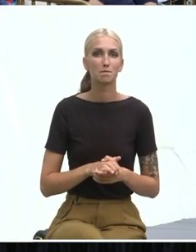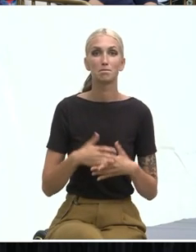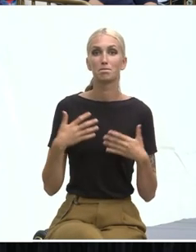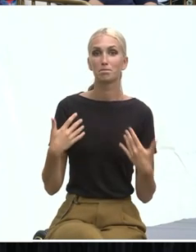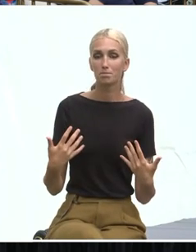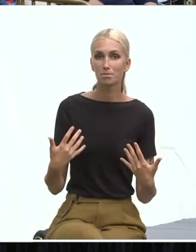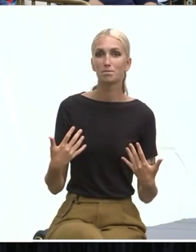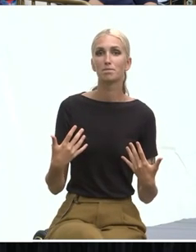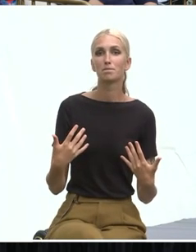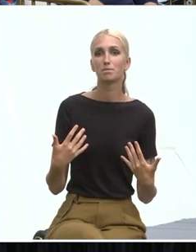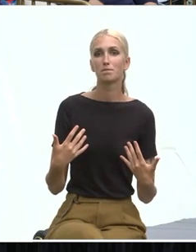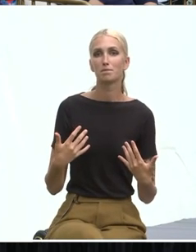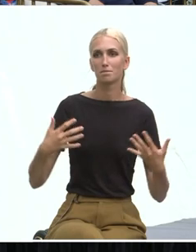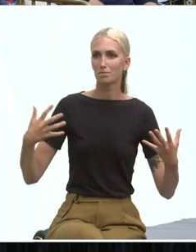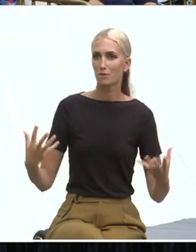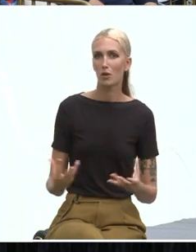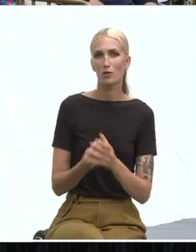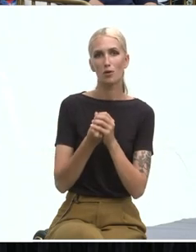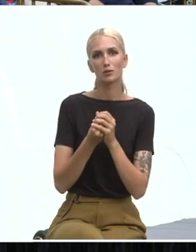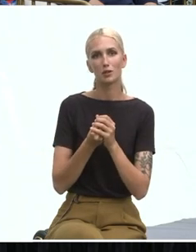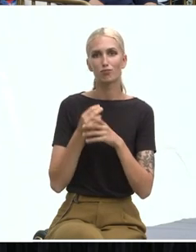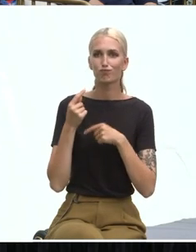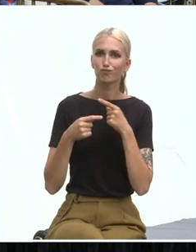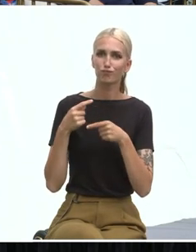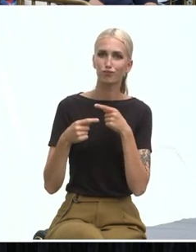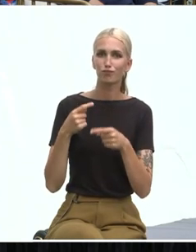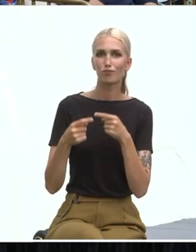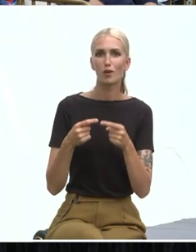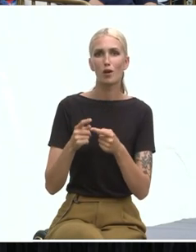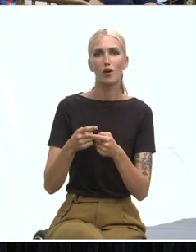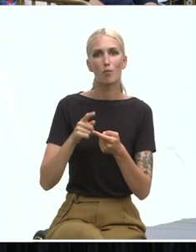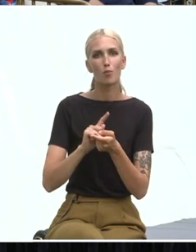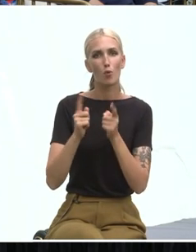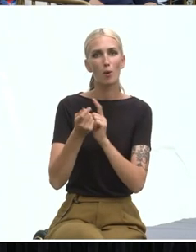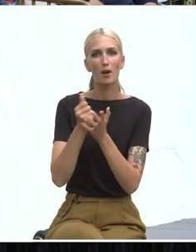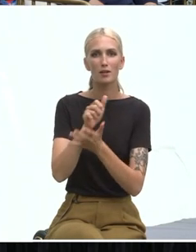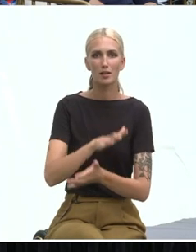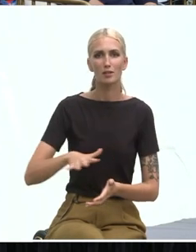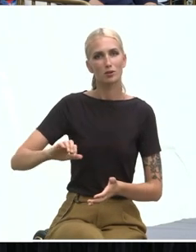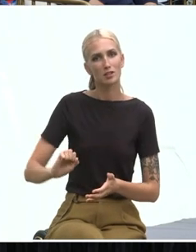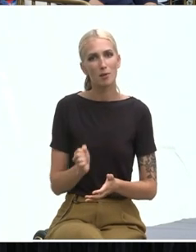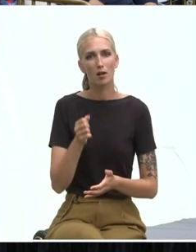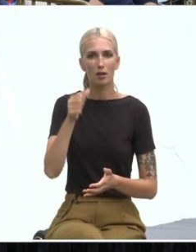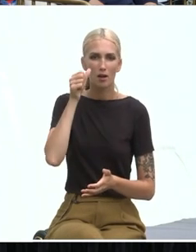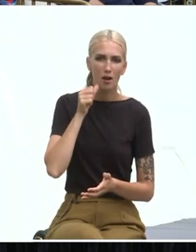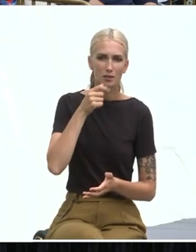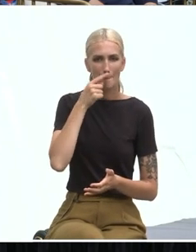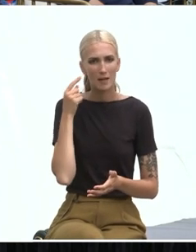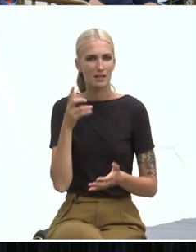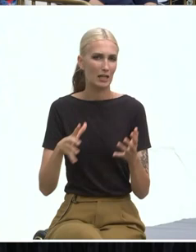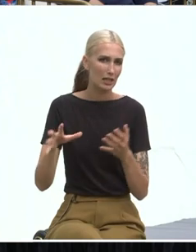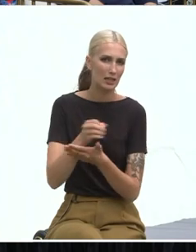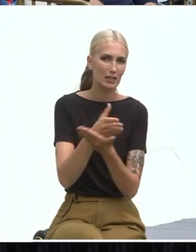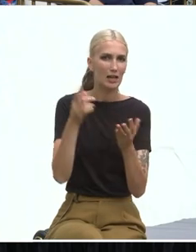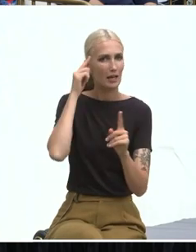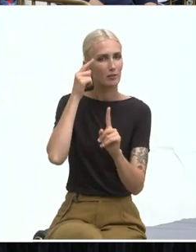continue to create this more inclusive and supportive environment, not only for men, but for women, for everybody's mental